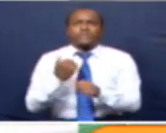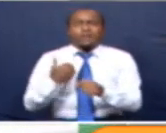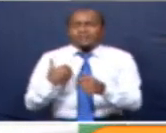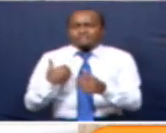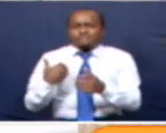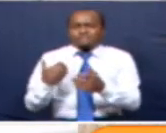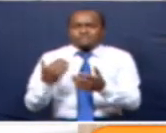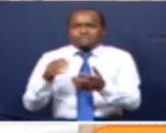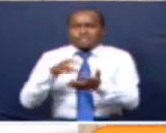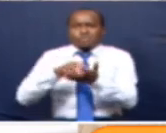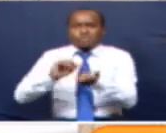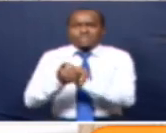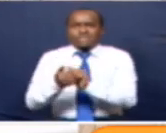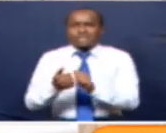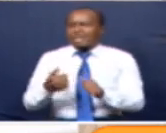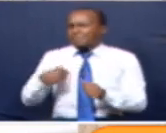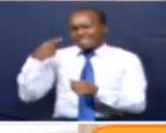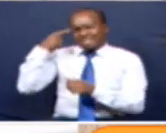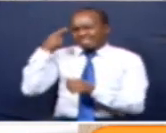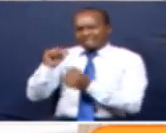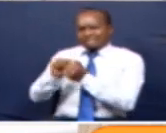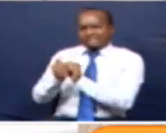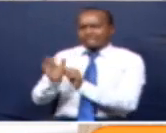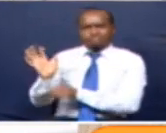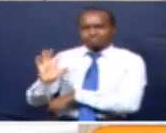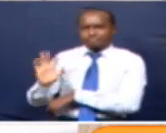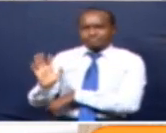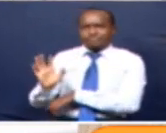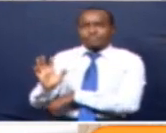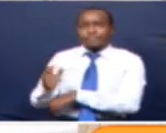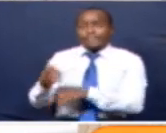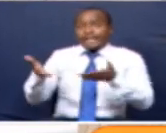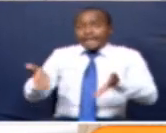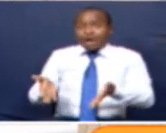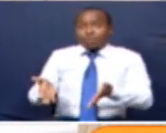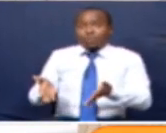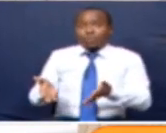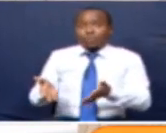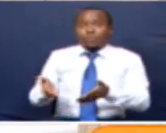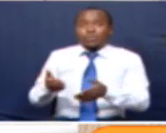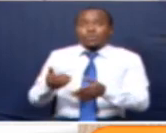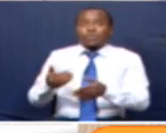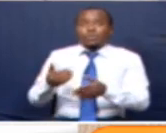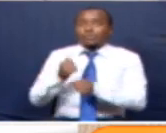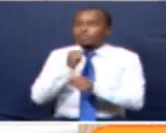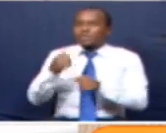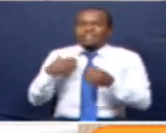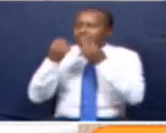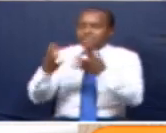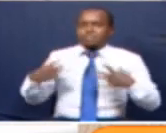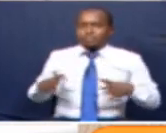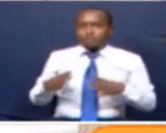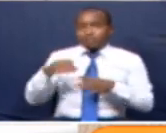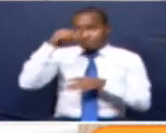change? No, I do not think so. That has not changed substantially. In fact, right now we don't have very many people on death row, because I